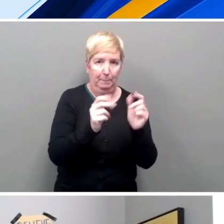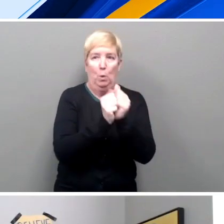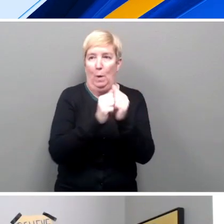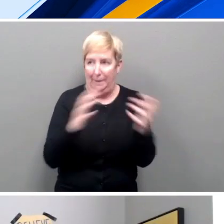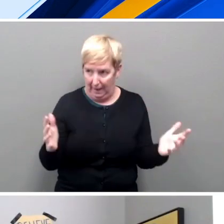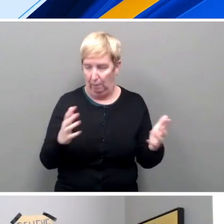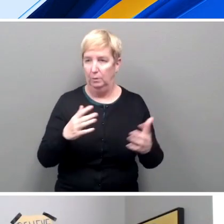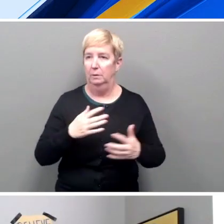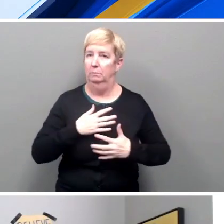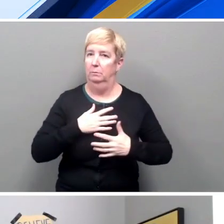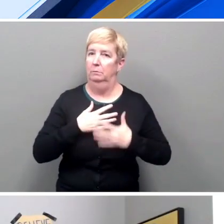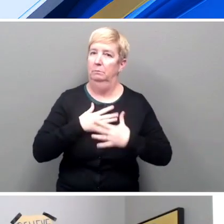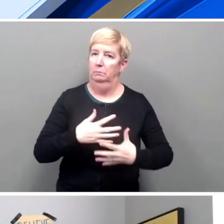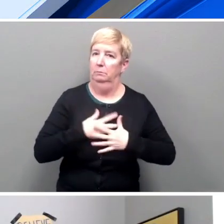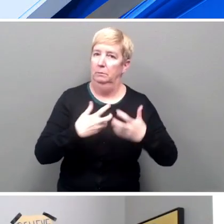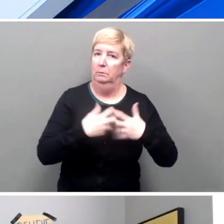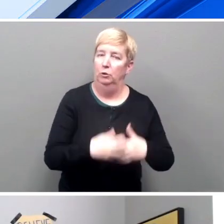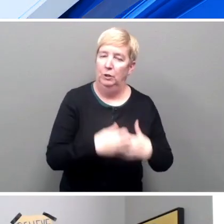Regeneron to